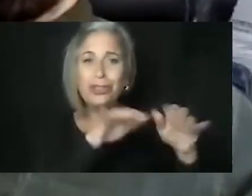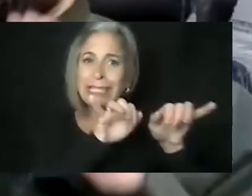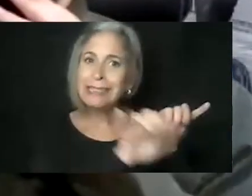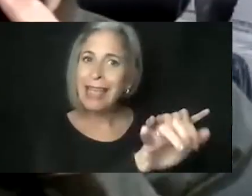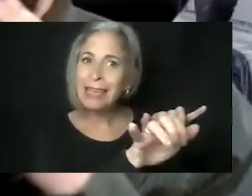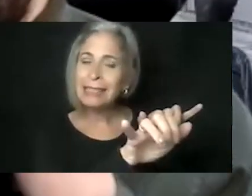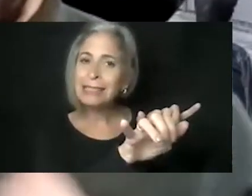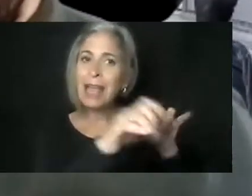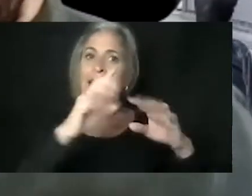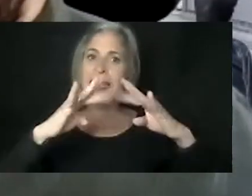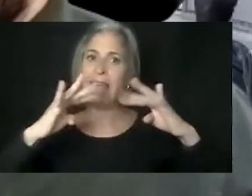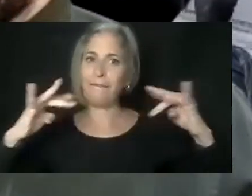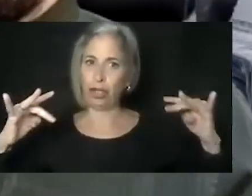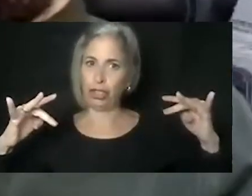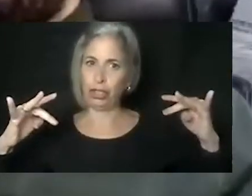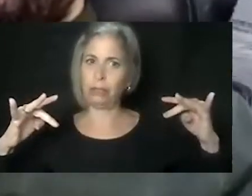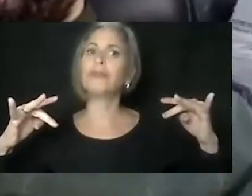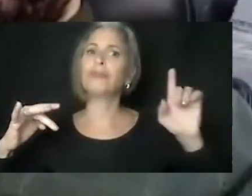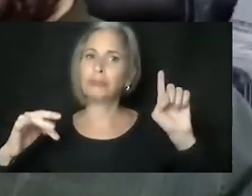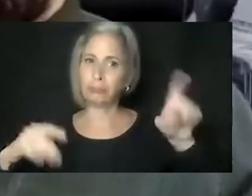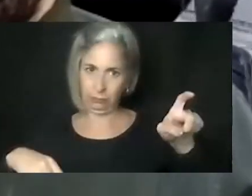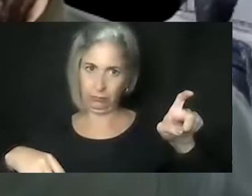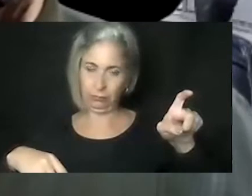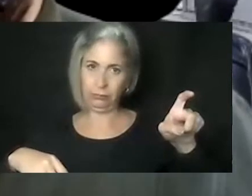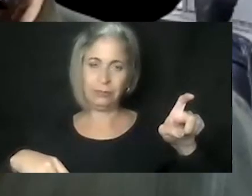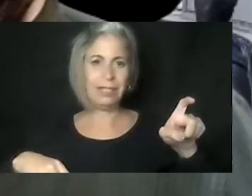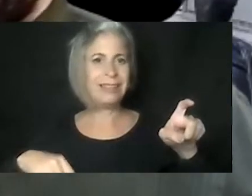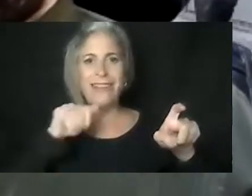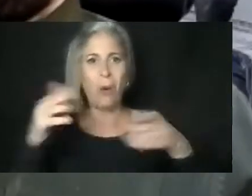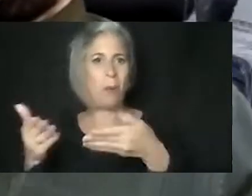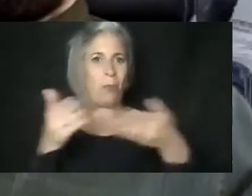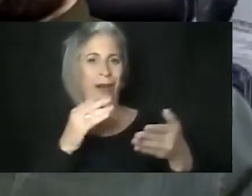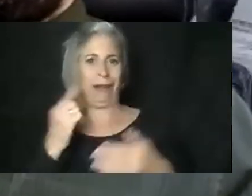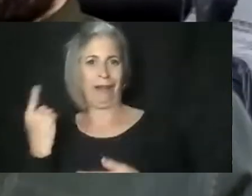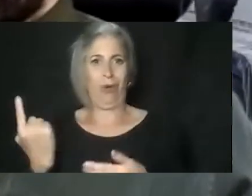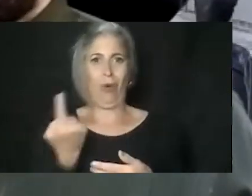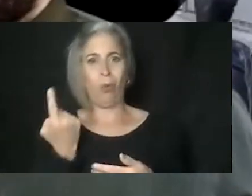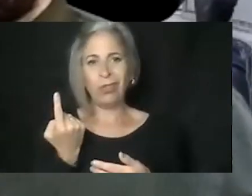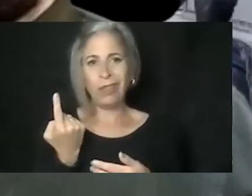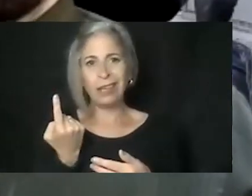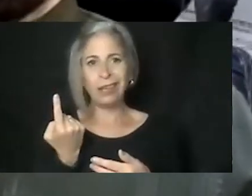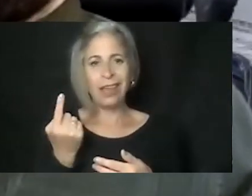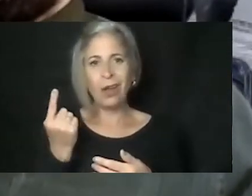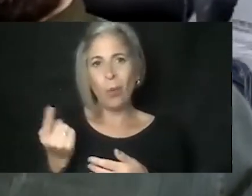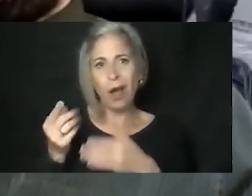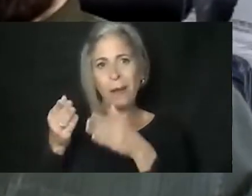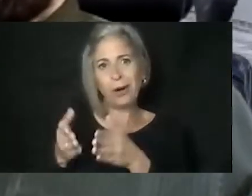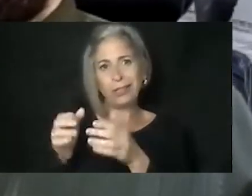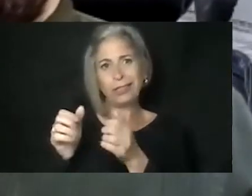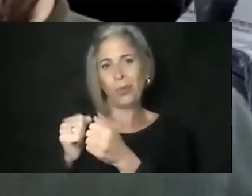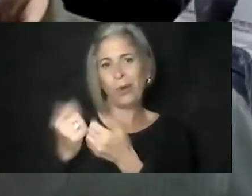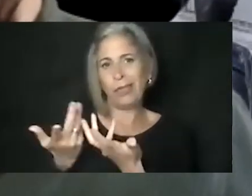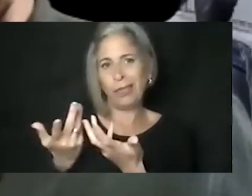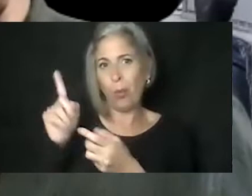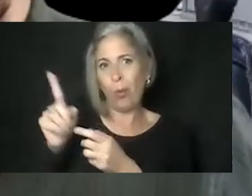stays diverse. That we're not sort of bringing on exclusively not only a person with